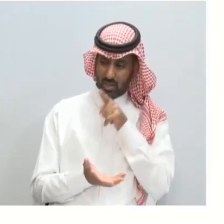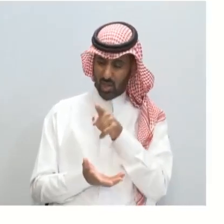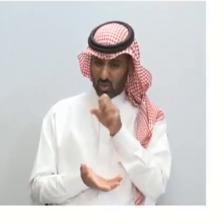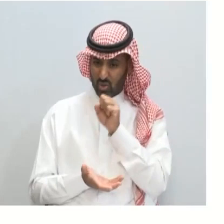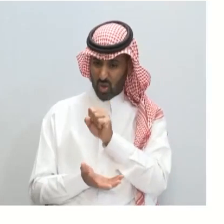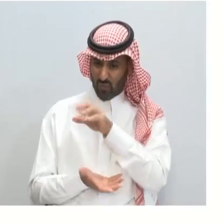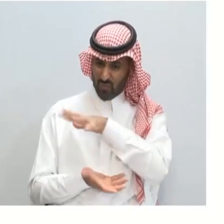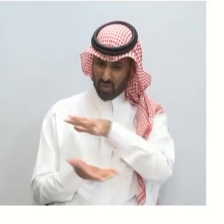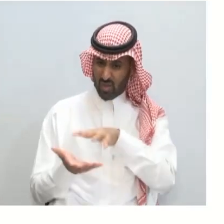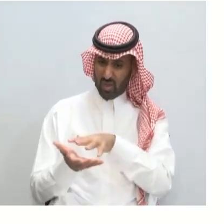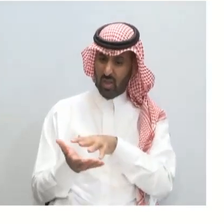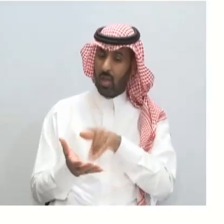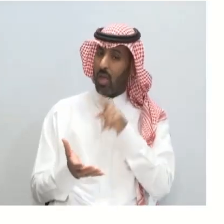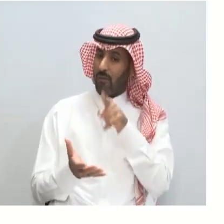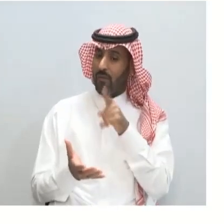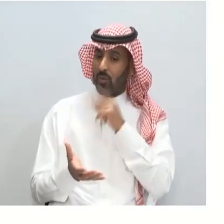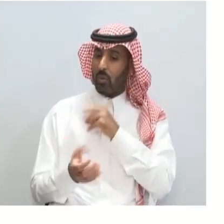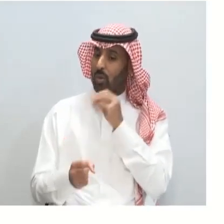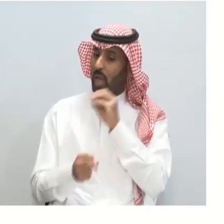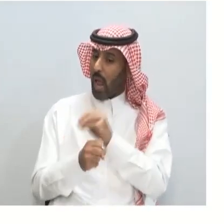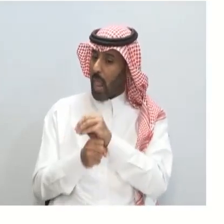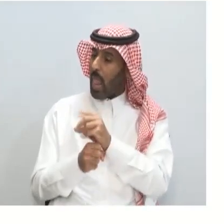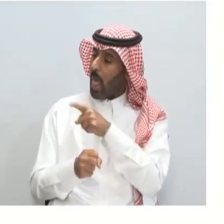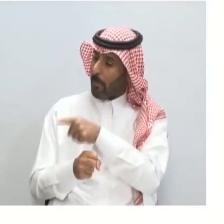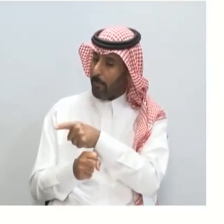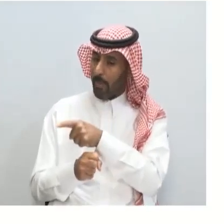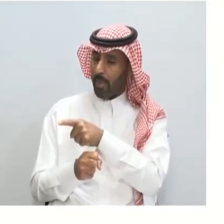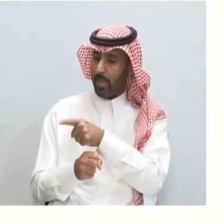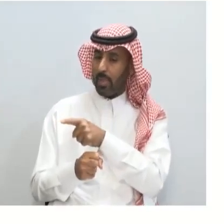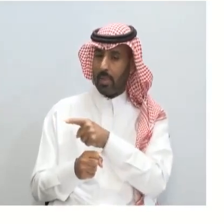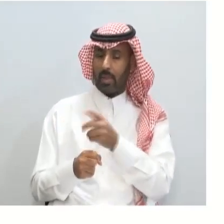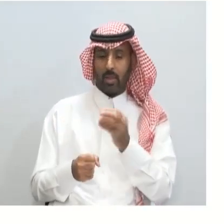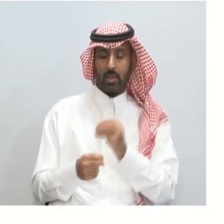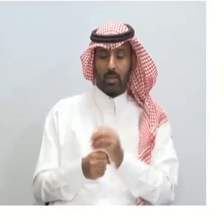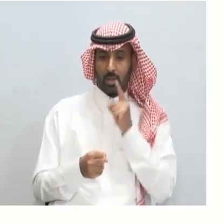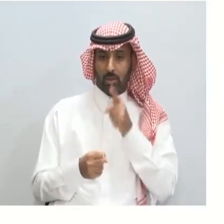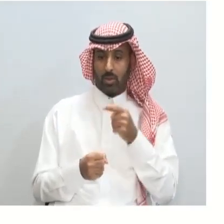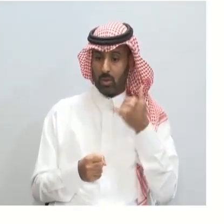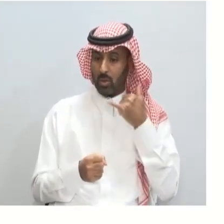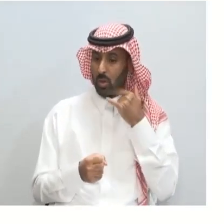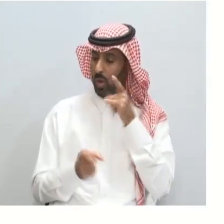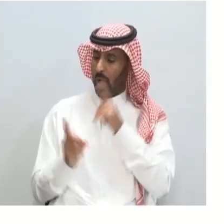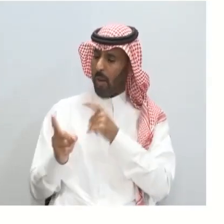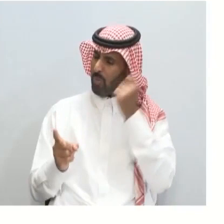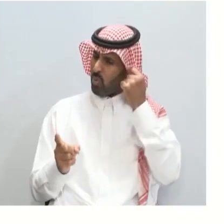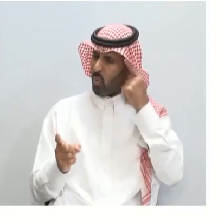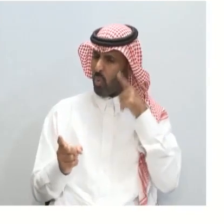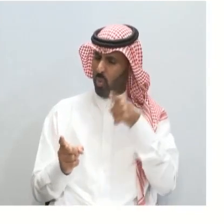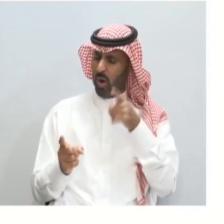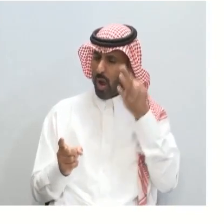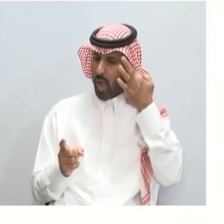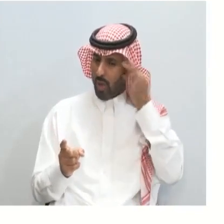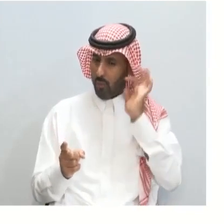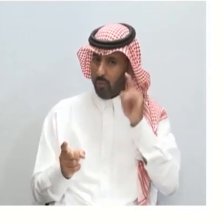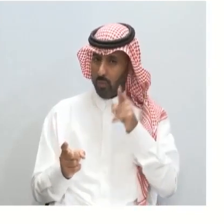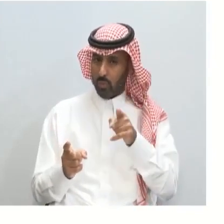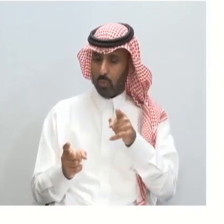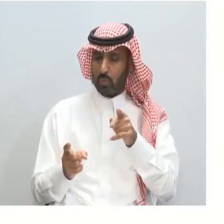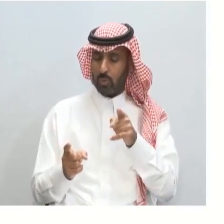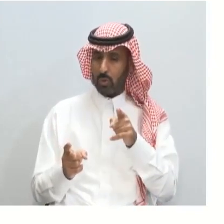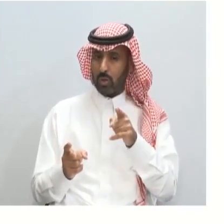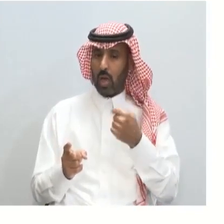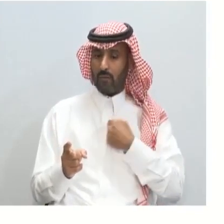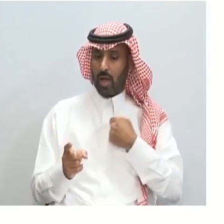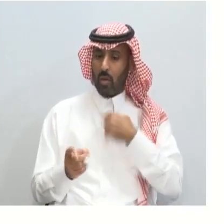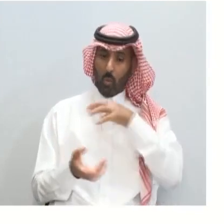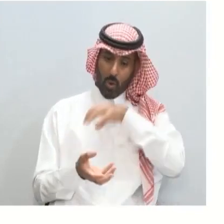trouble if you don't blow the whistle on him. Of course, it's your call. It's up to you. It's your call, your decision. But if I